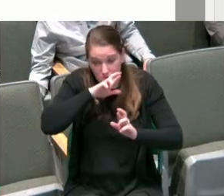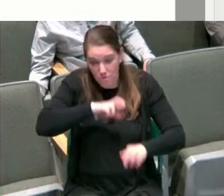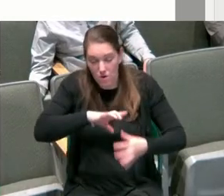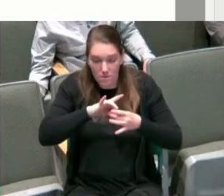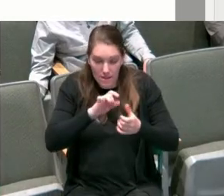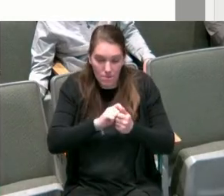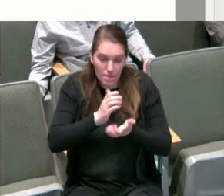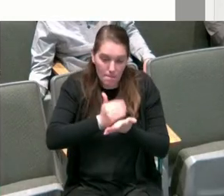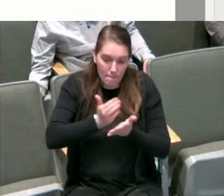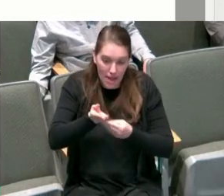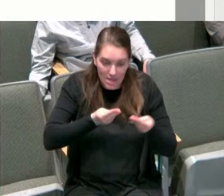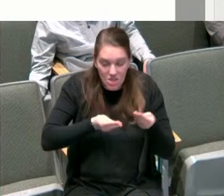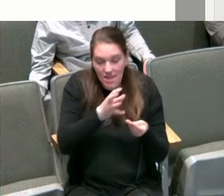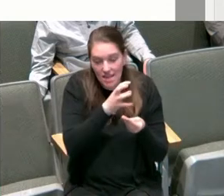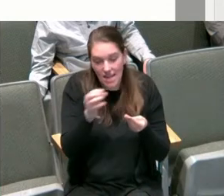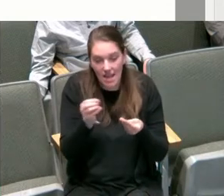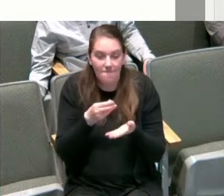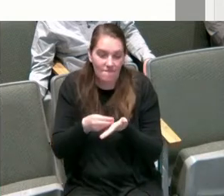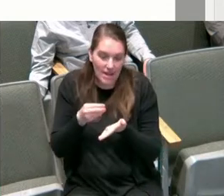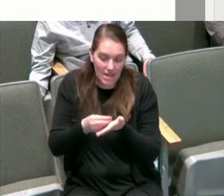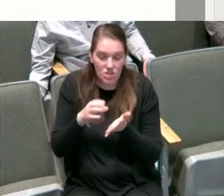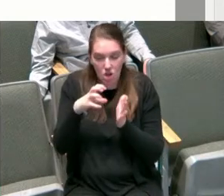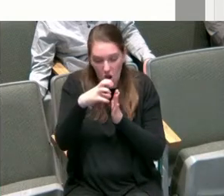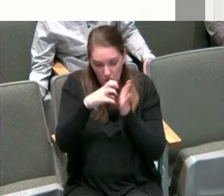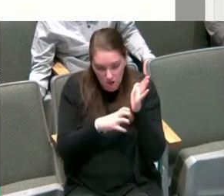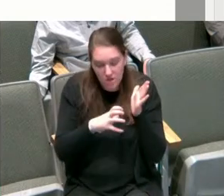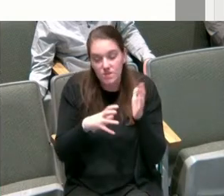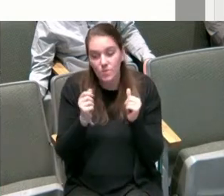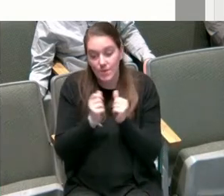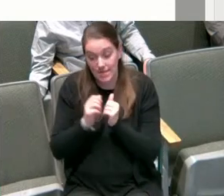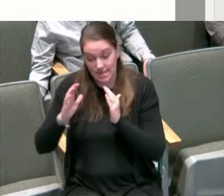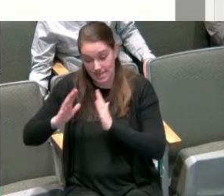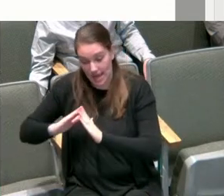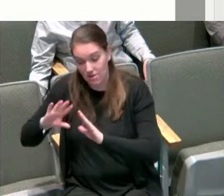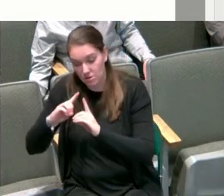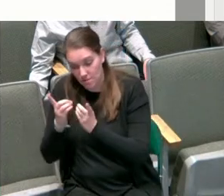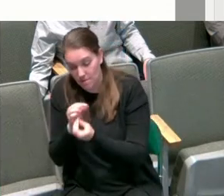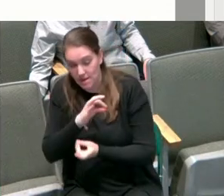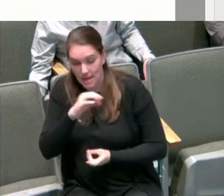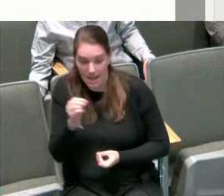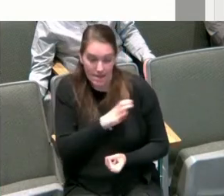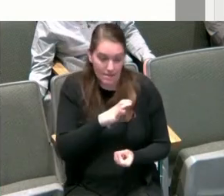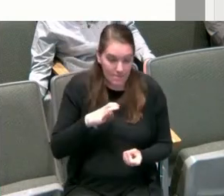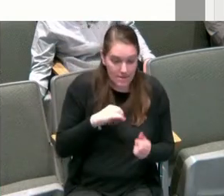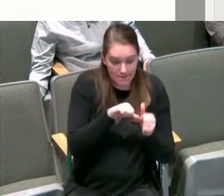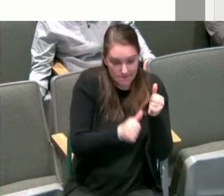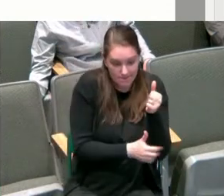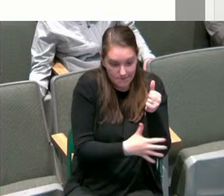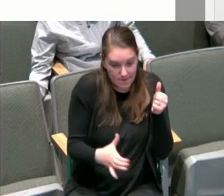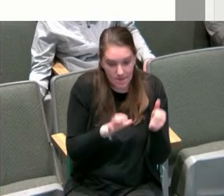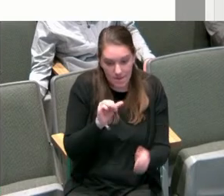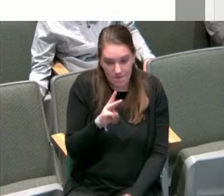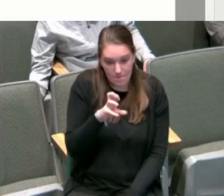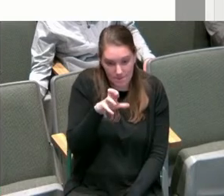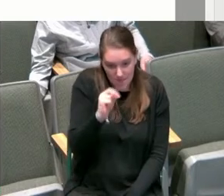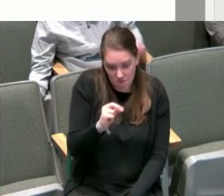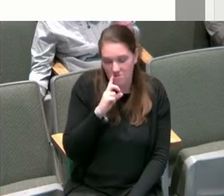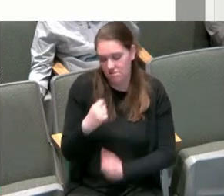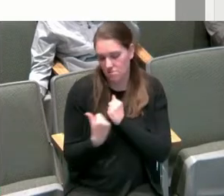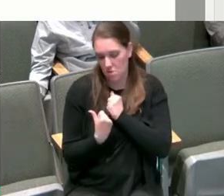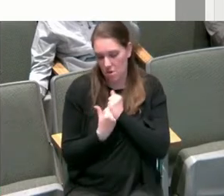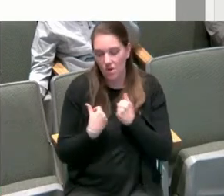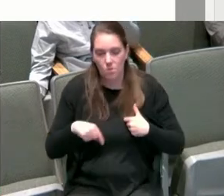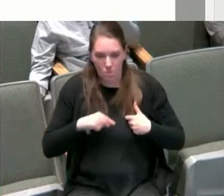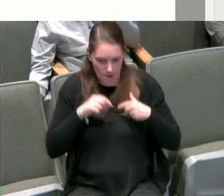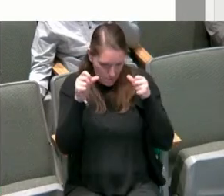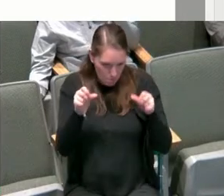articles with a lot of support from town departments as well as boards committees and commissions that report has been posted online and